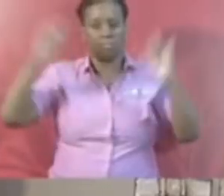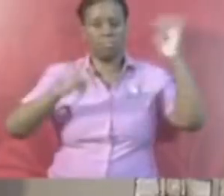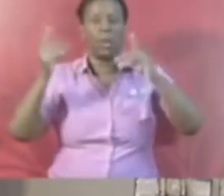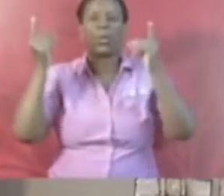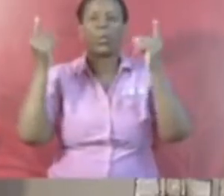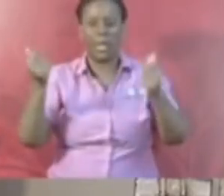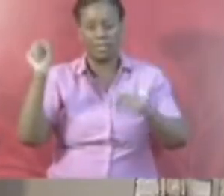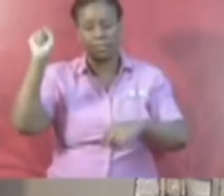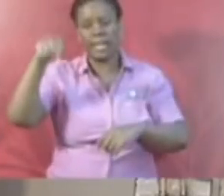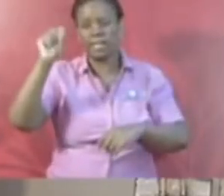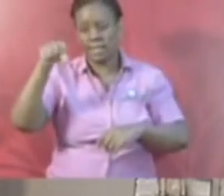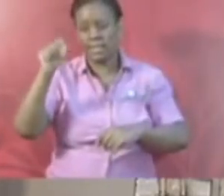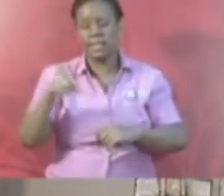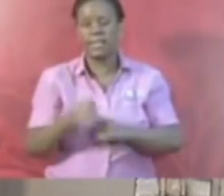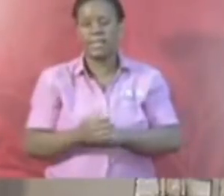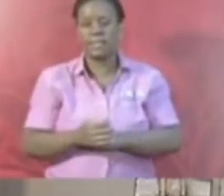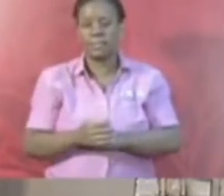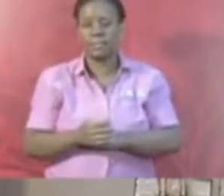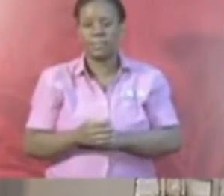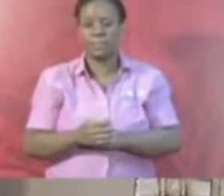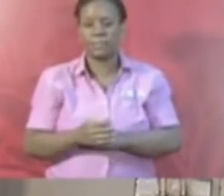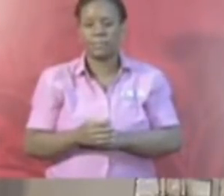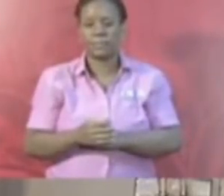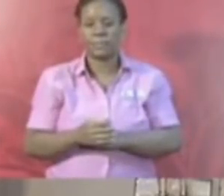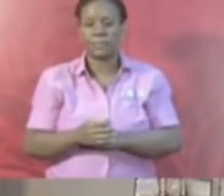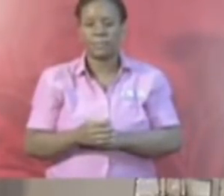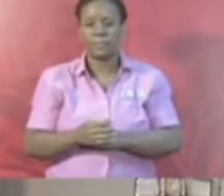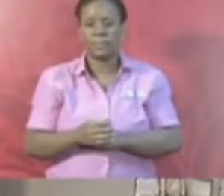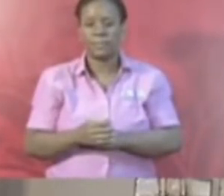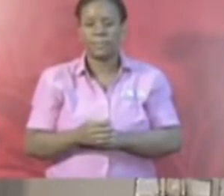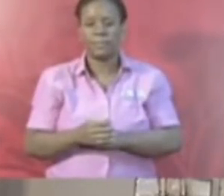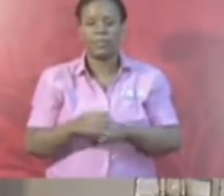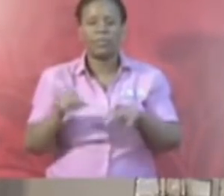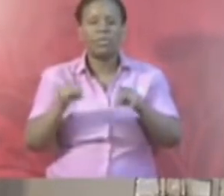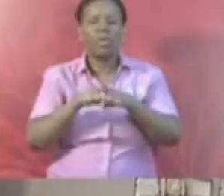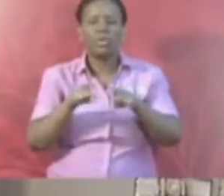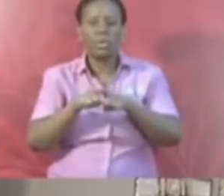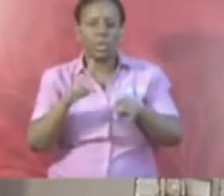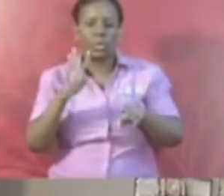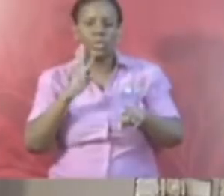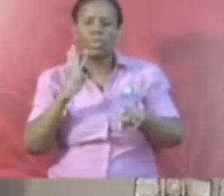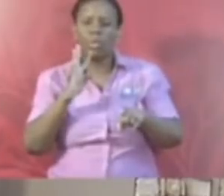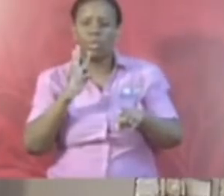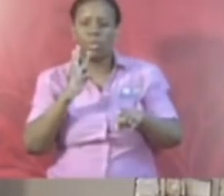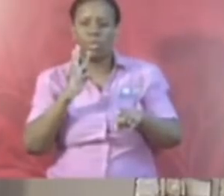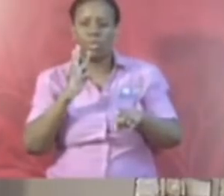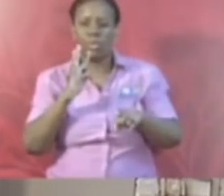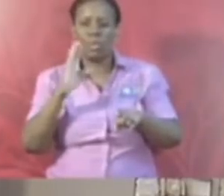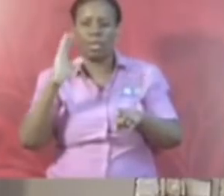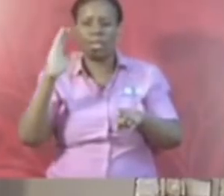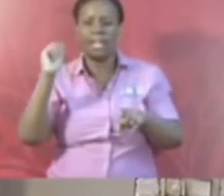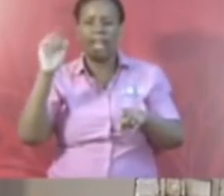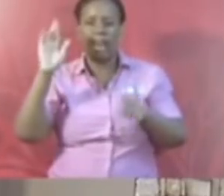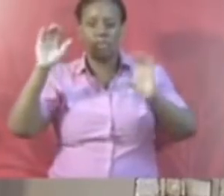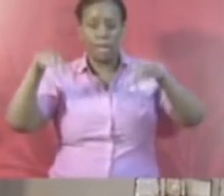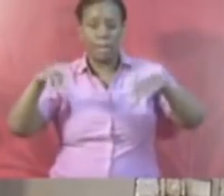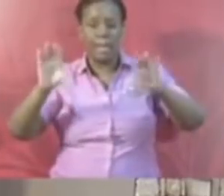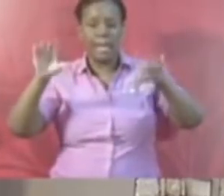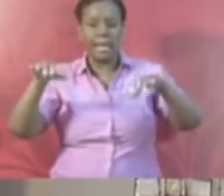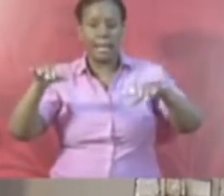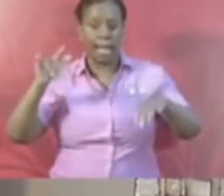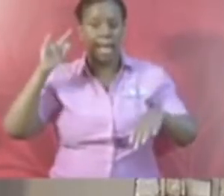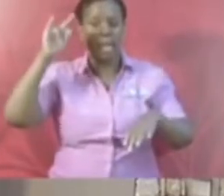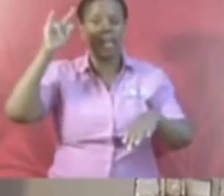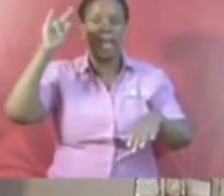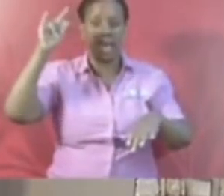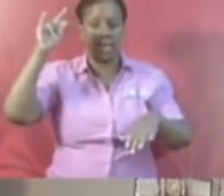turn around those facilities. I'm also going to be speaking to Caribbean Airlines to try and put on some flights to destinations where we'll be able to